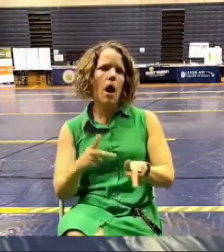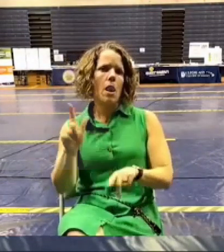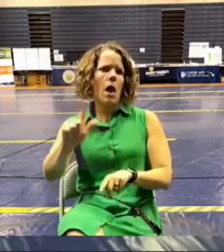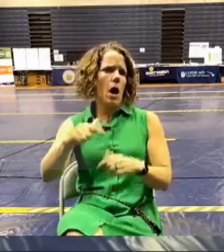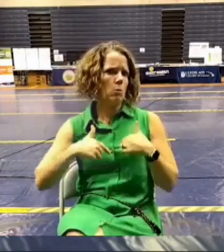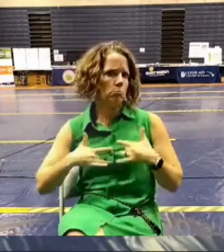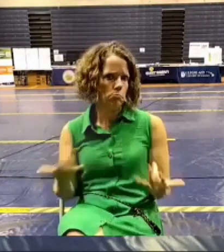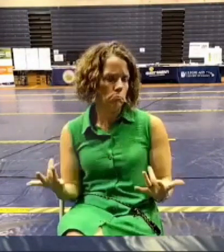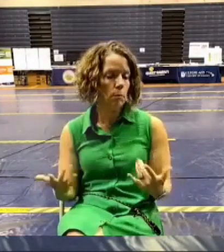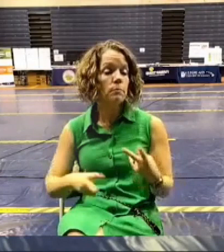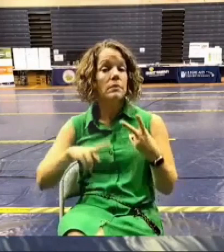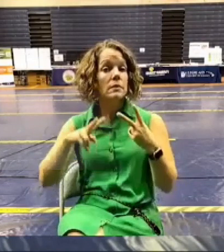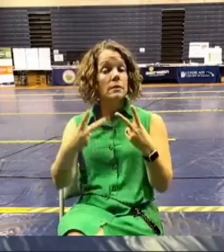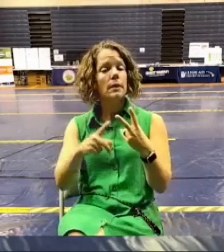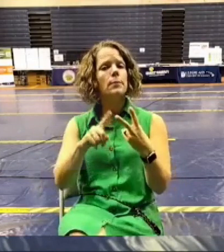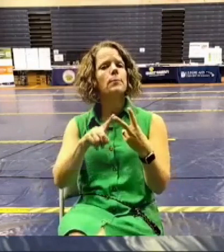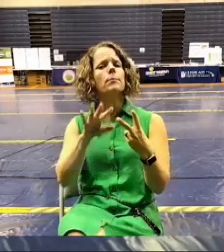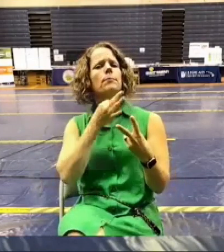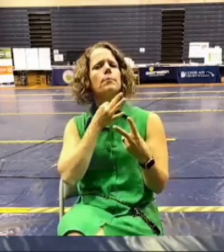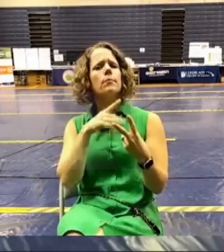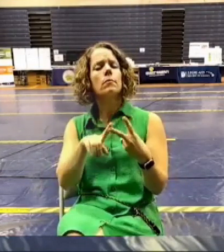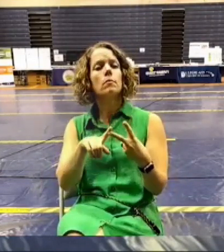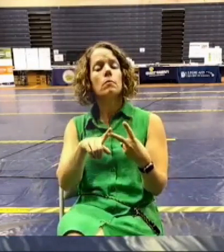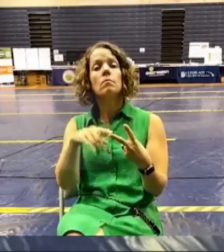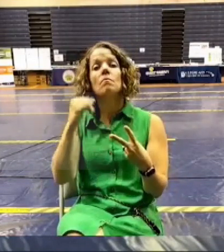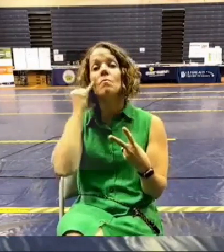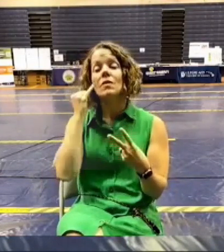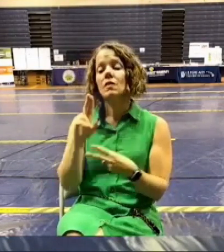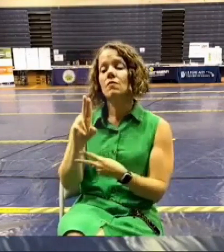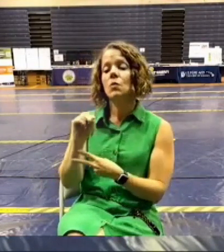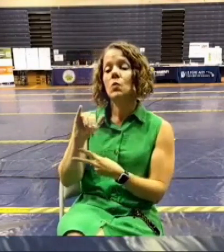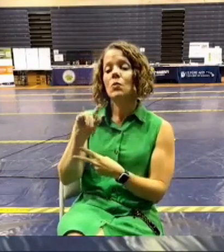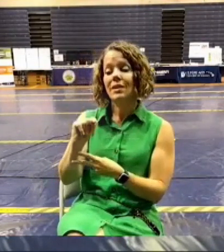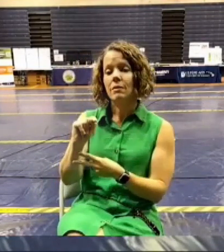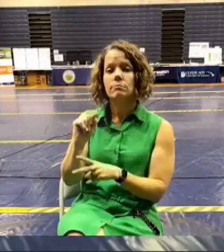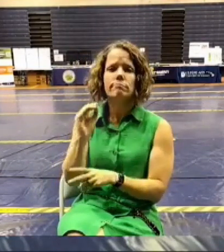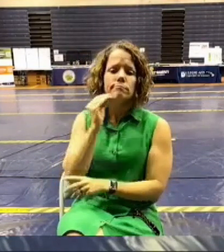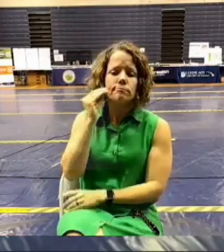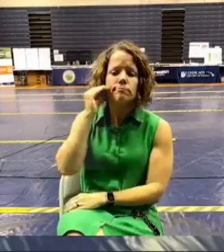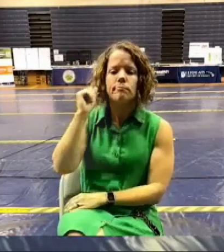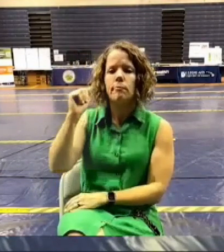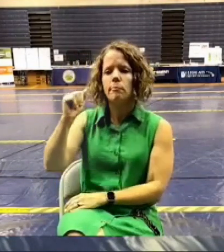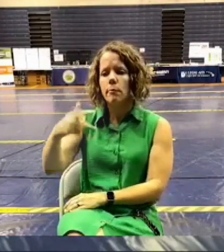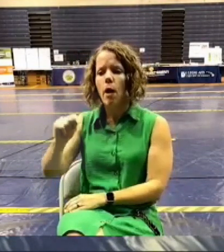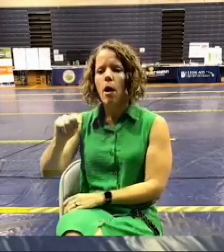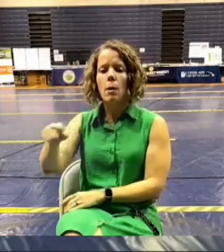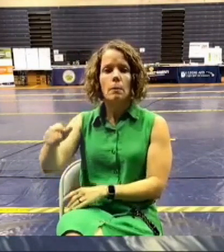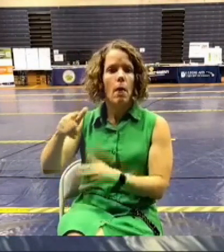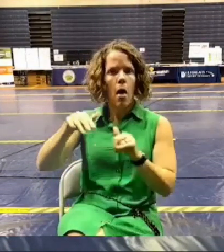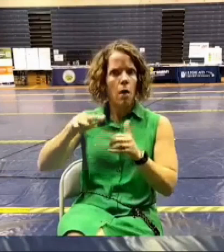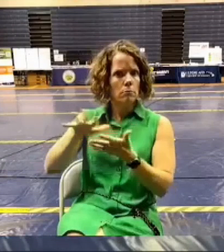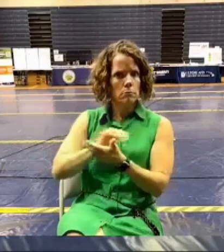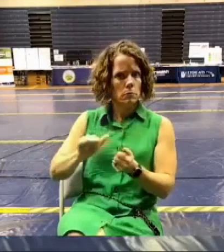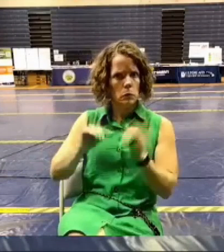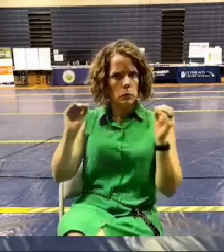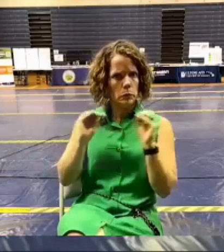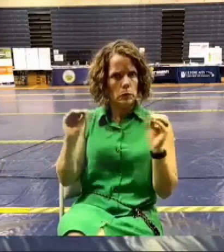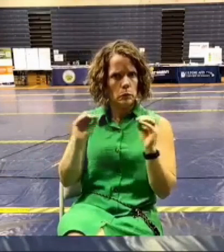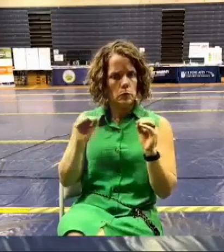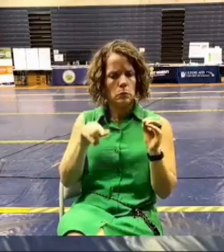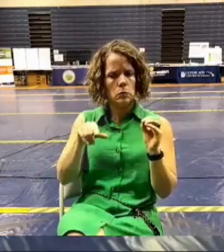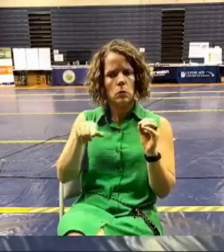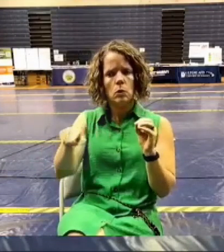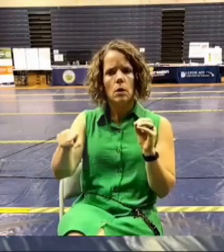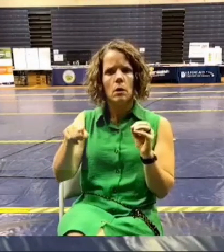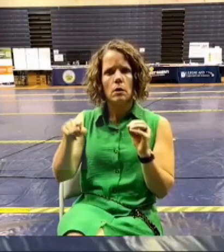is accounts that are units that are not destroyed but are not inhabitable yet are still getting billed